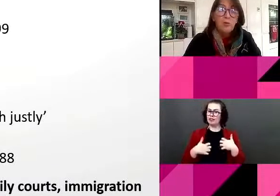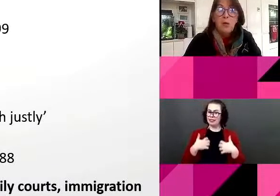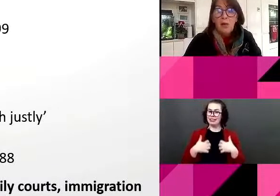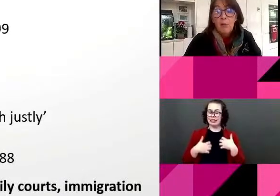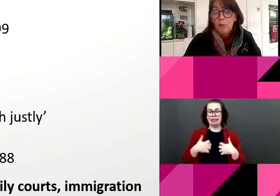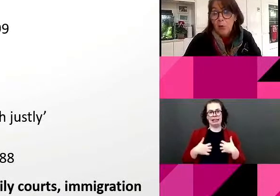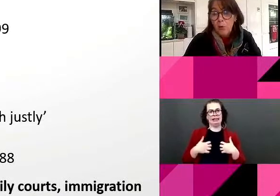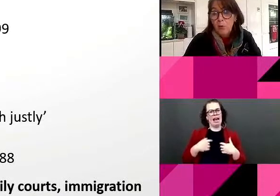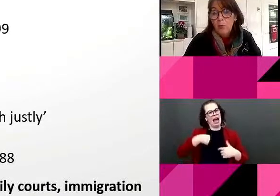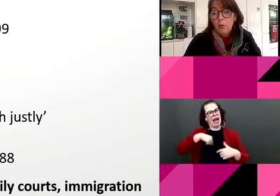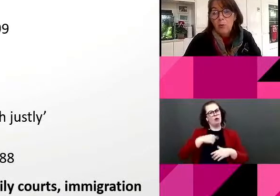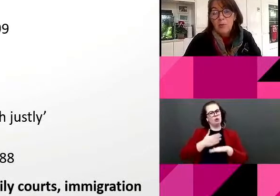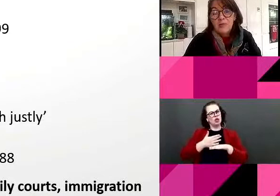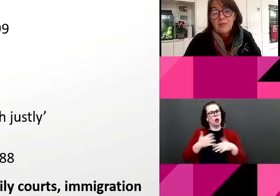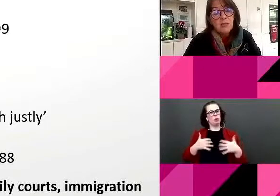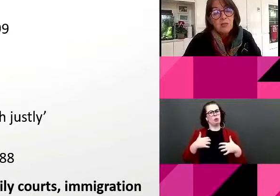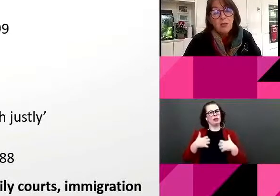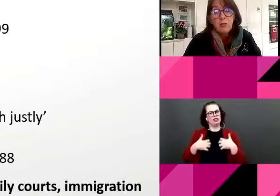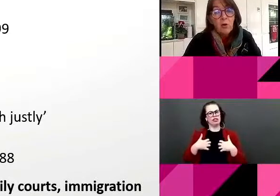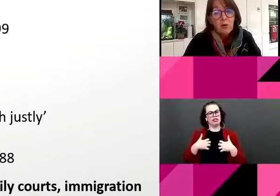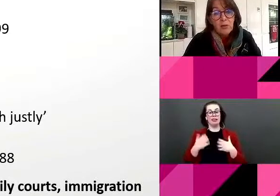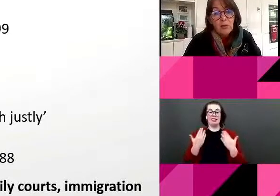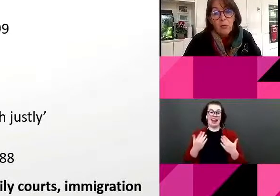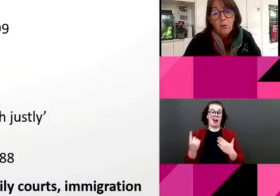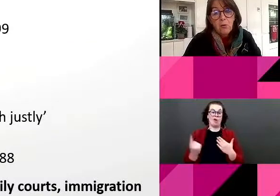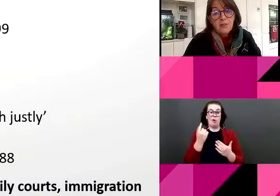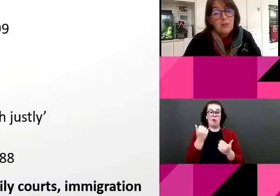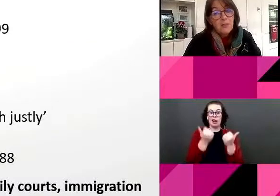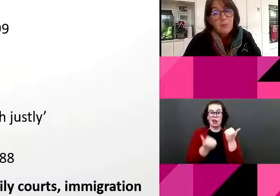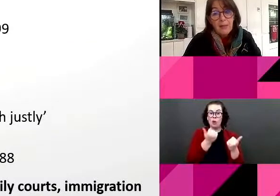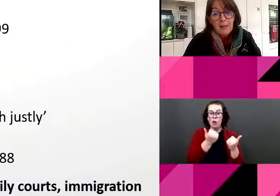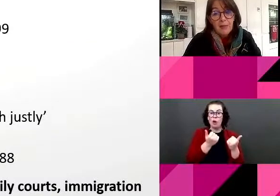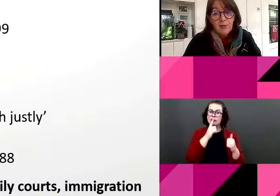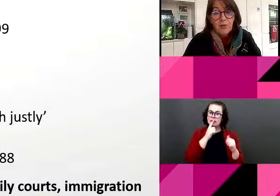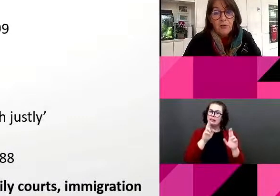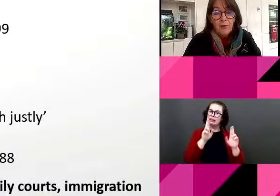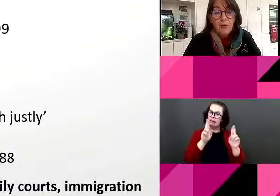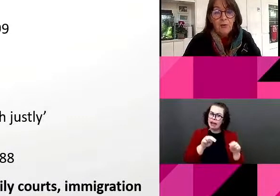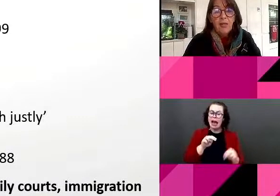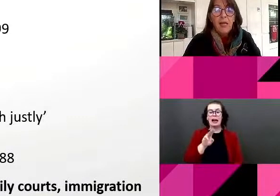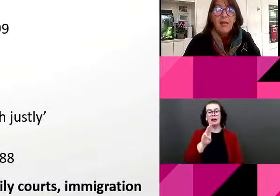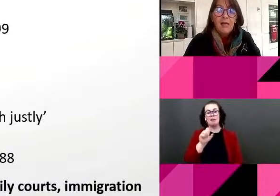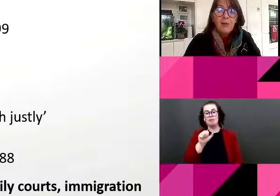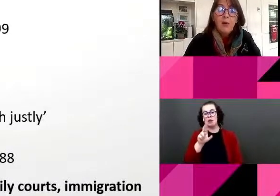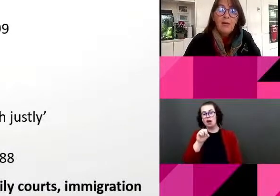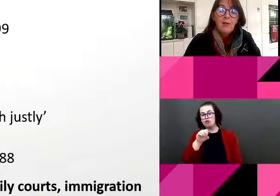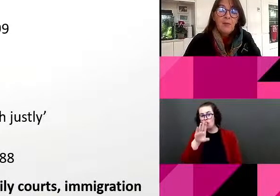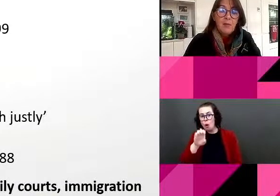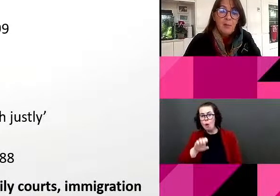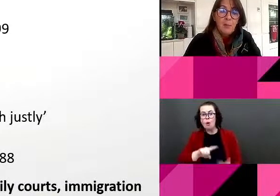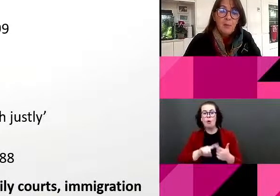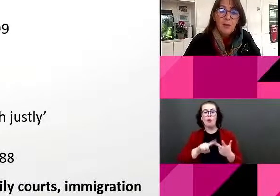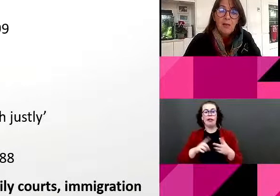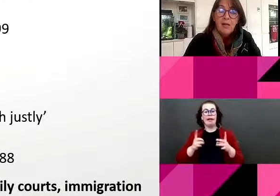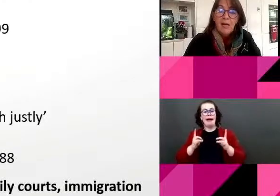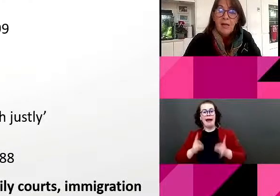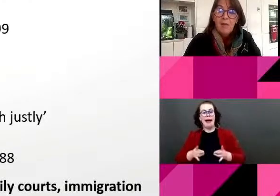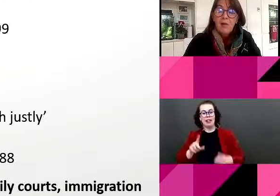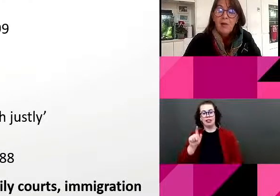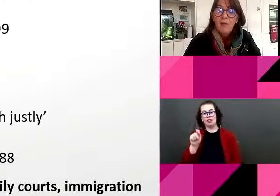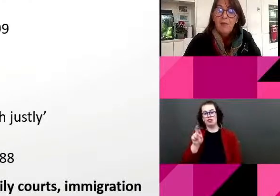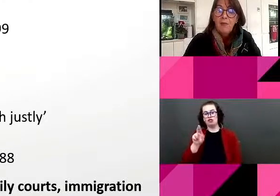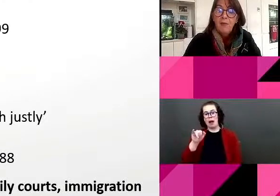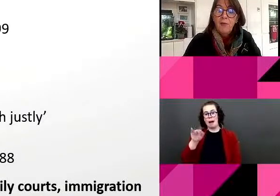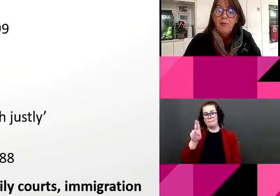to parole boards, to coroner court, to mental health tribunal, anywhere that people